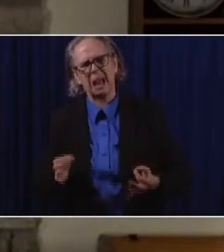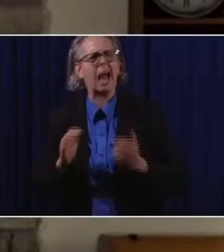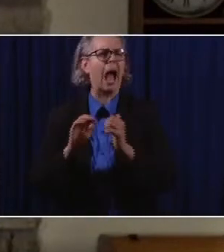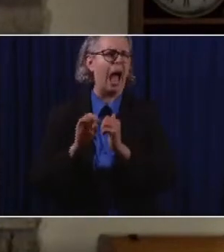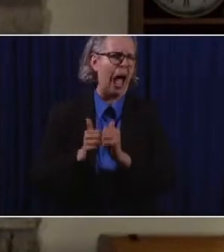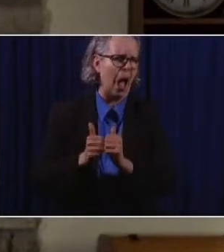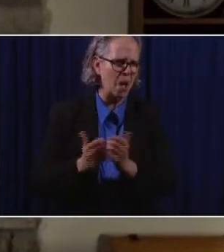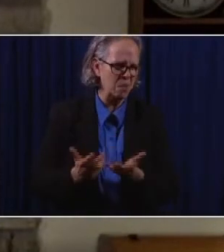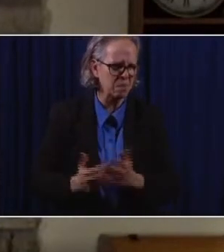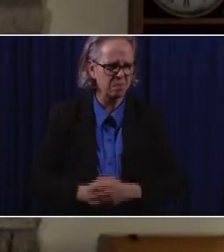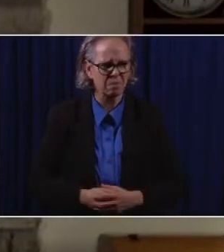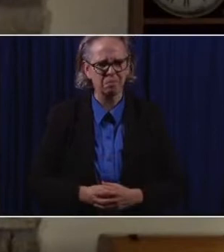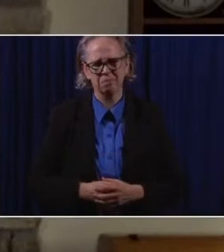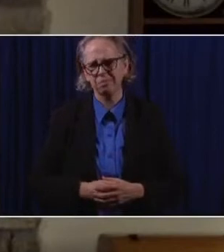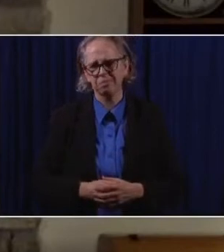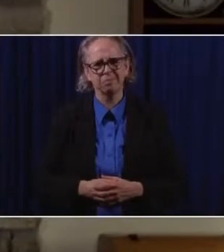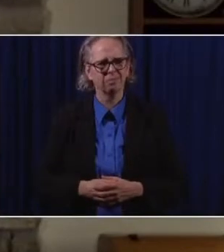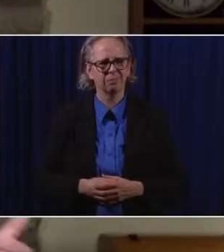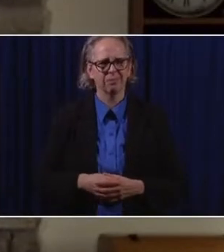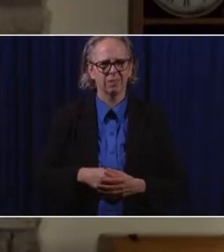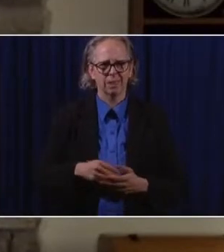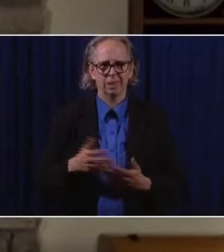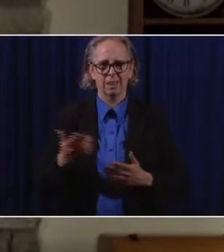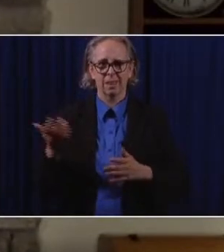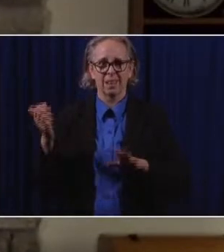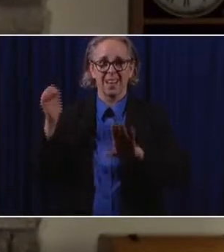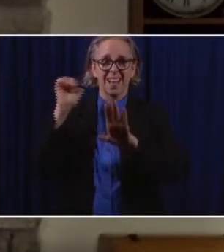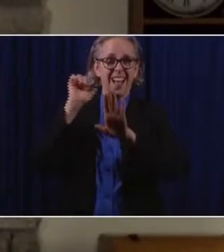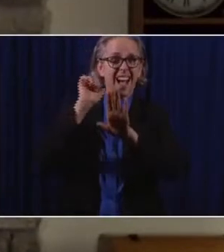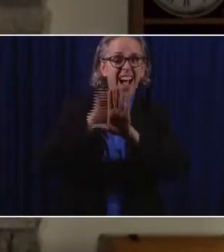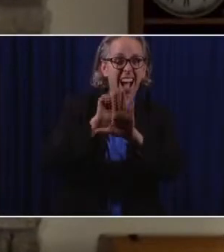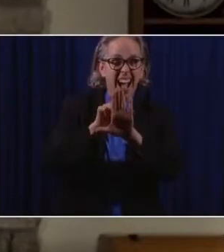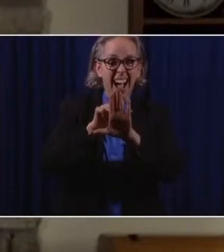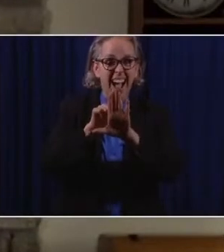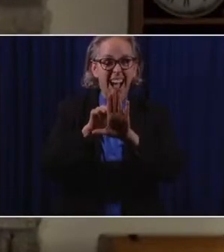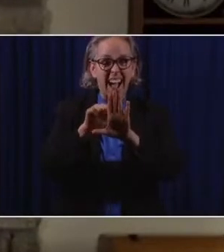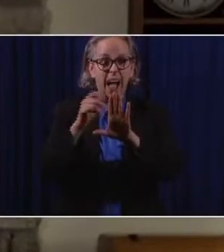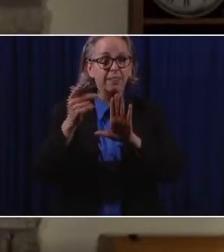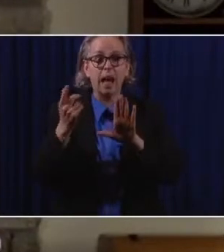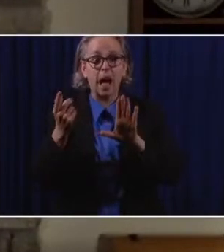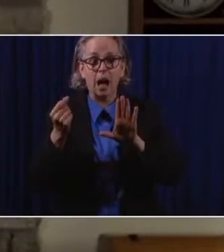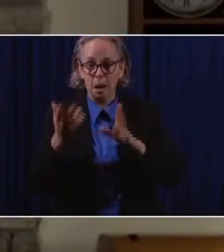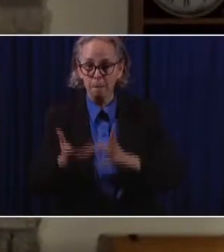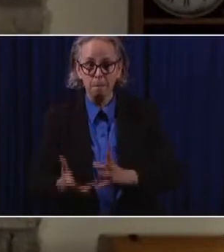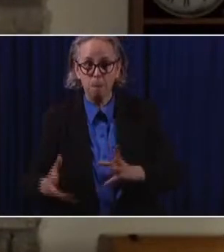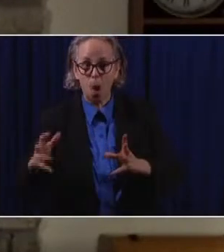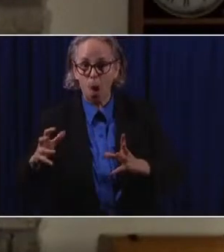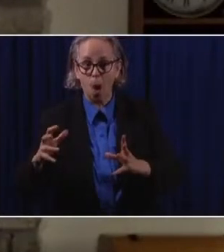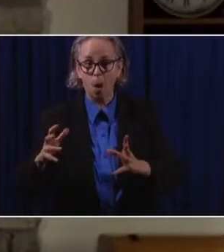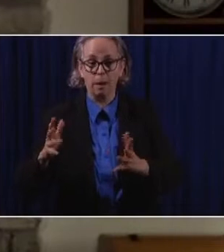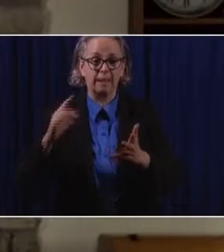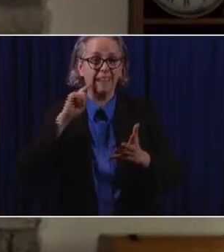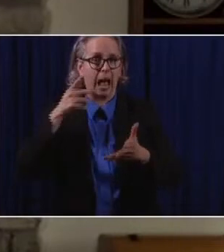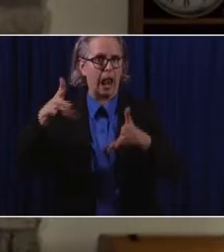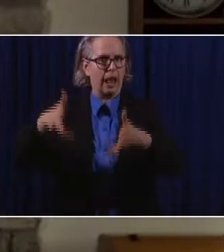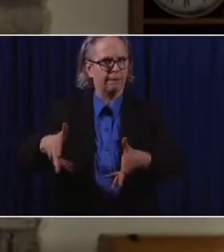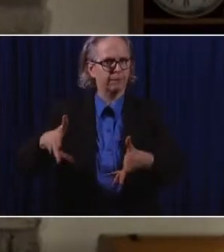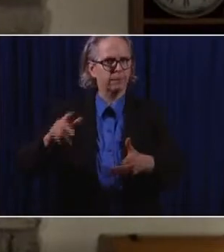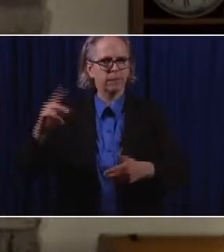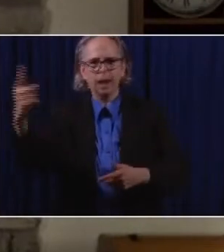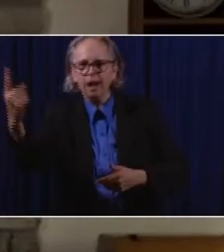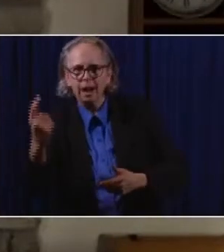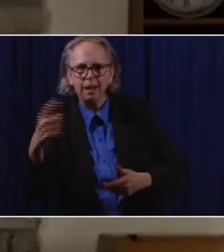door. You know, if the light's on, hope that there's some candies out there. And for the people in the house, you know, don't put it so the kid has